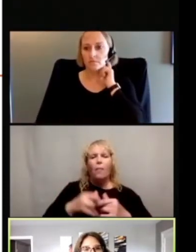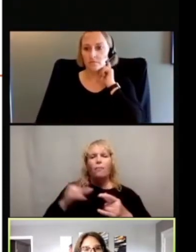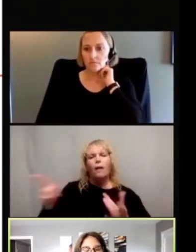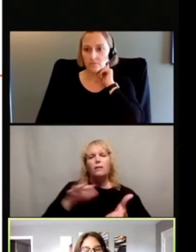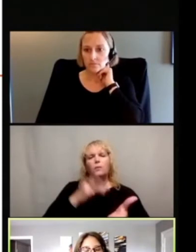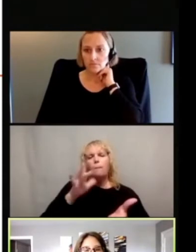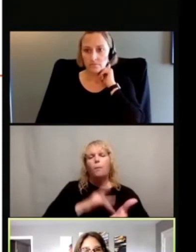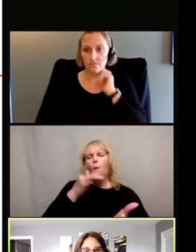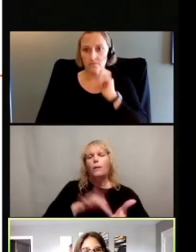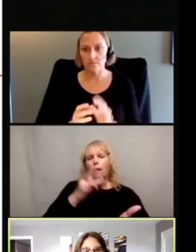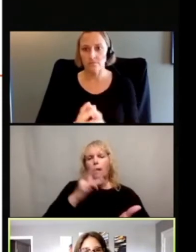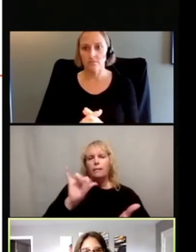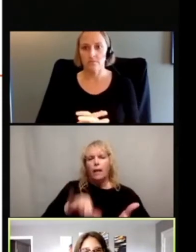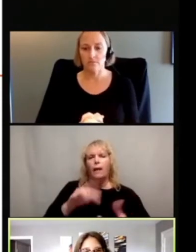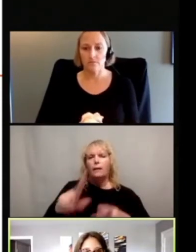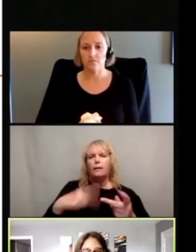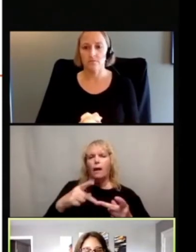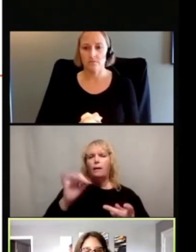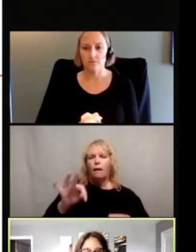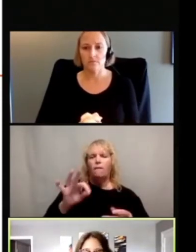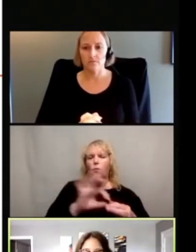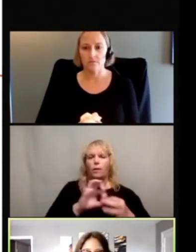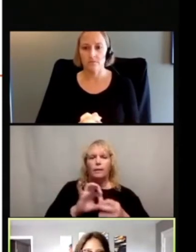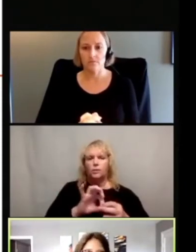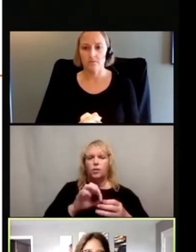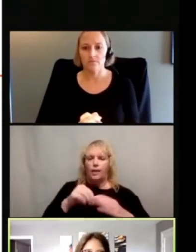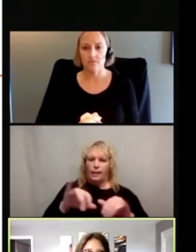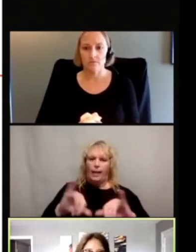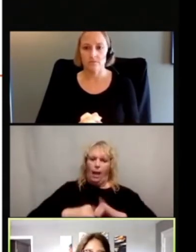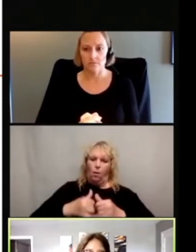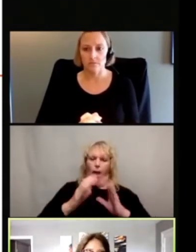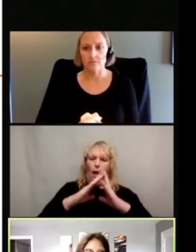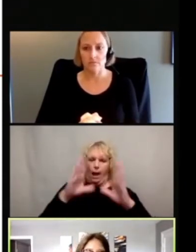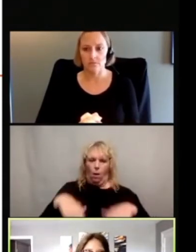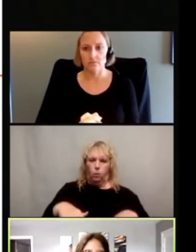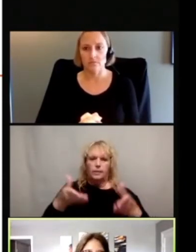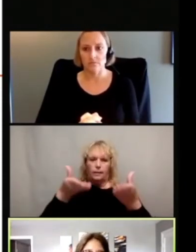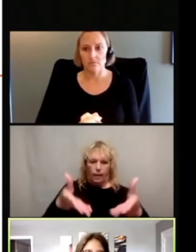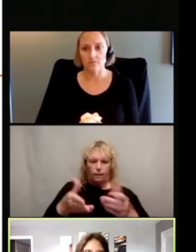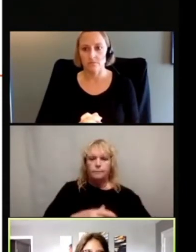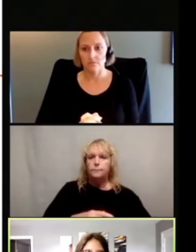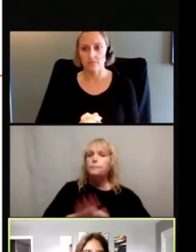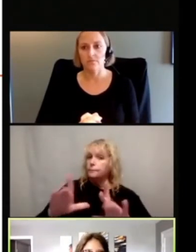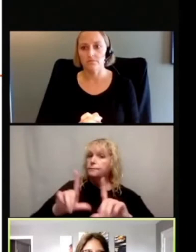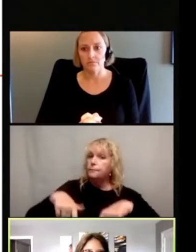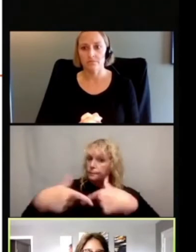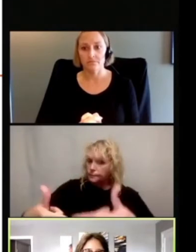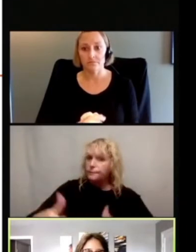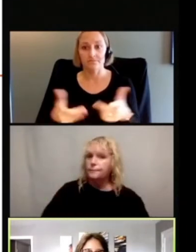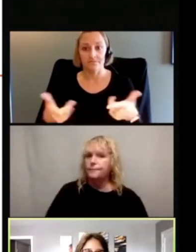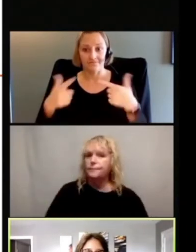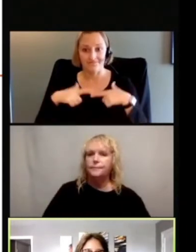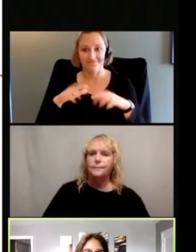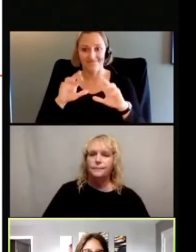of disruptions in household composition. Next slide, please.